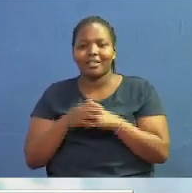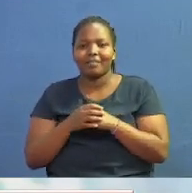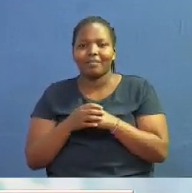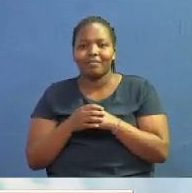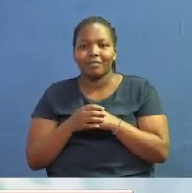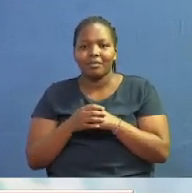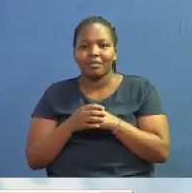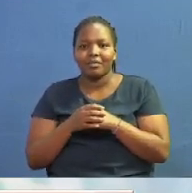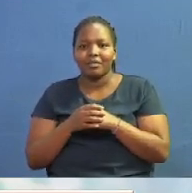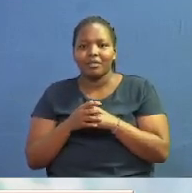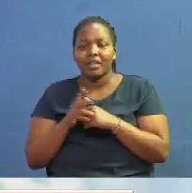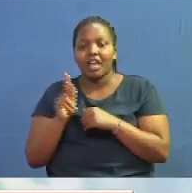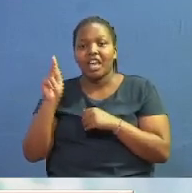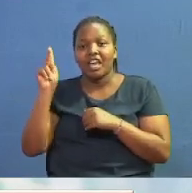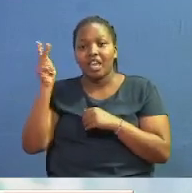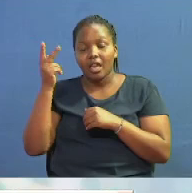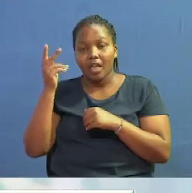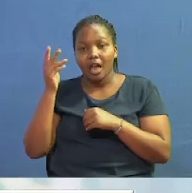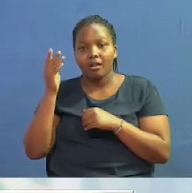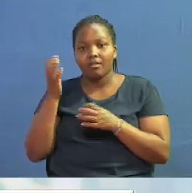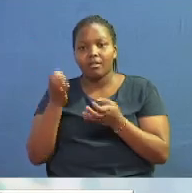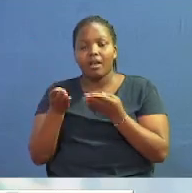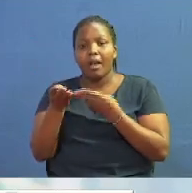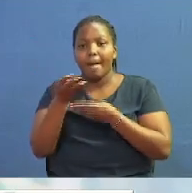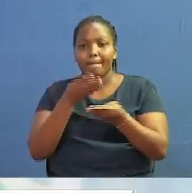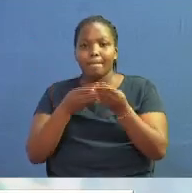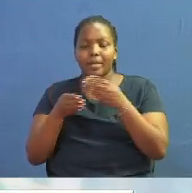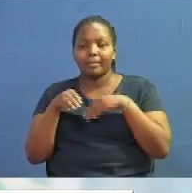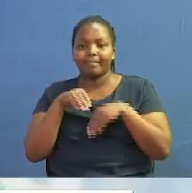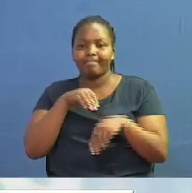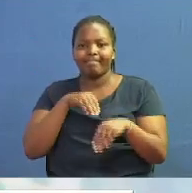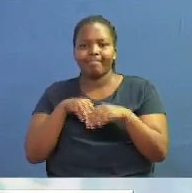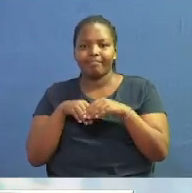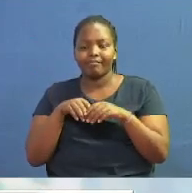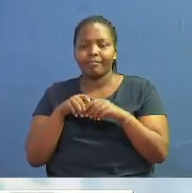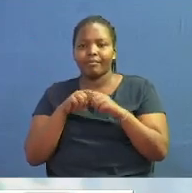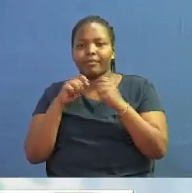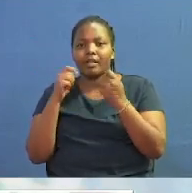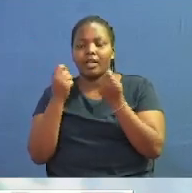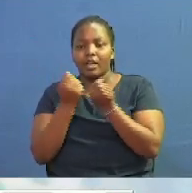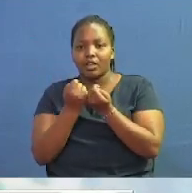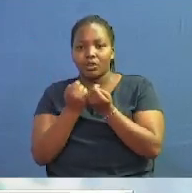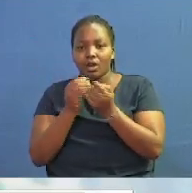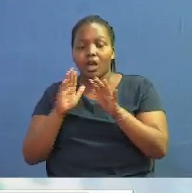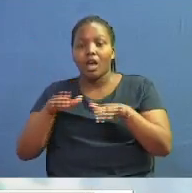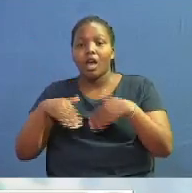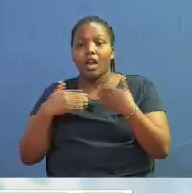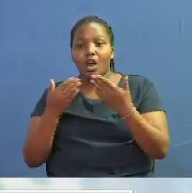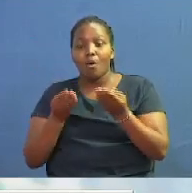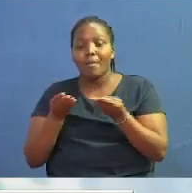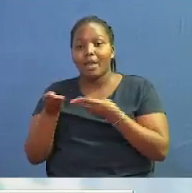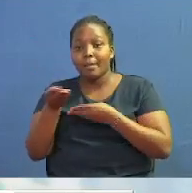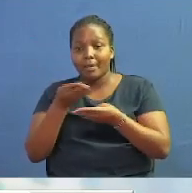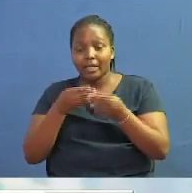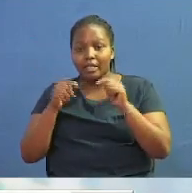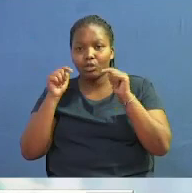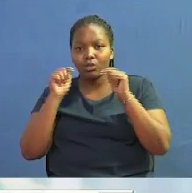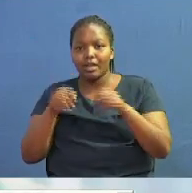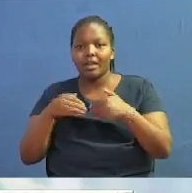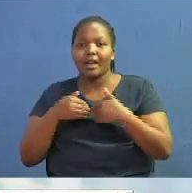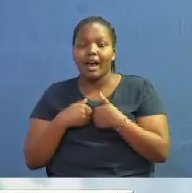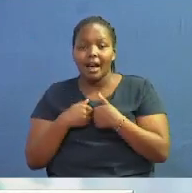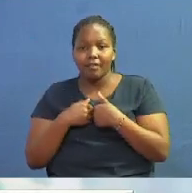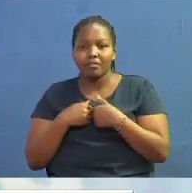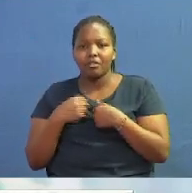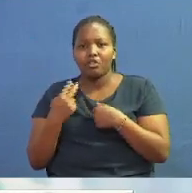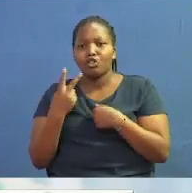Kenya Business Disability Network, and the question is, how many organizations, how many businesses today have at least